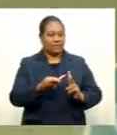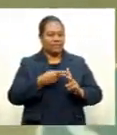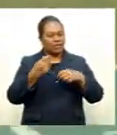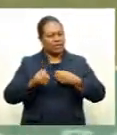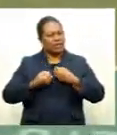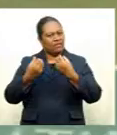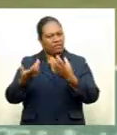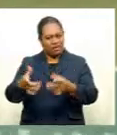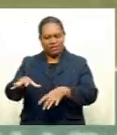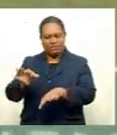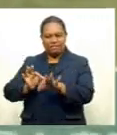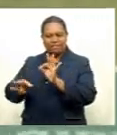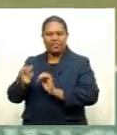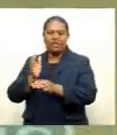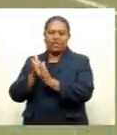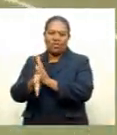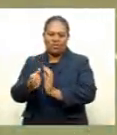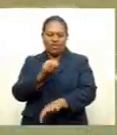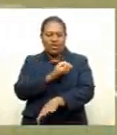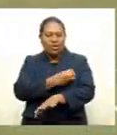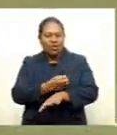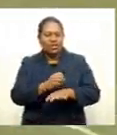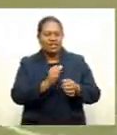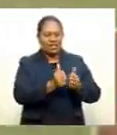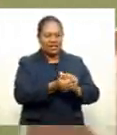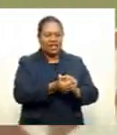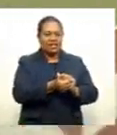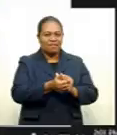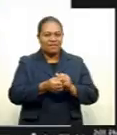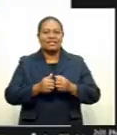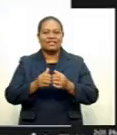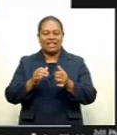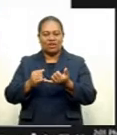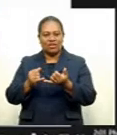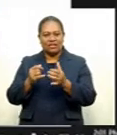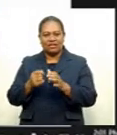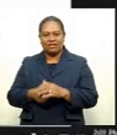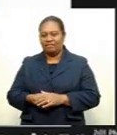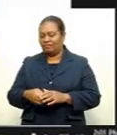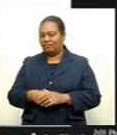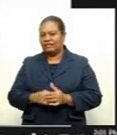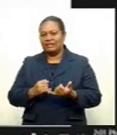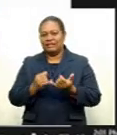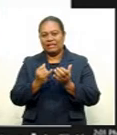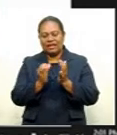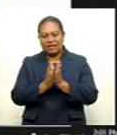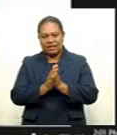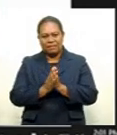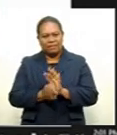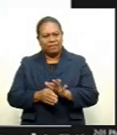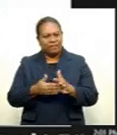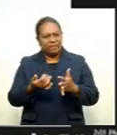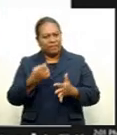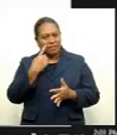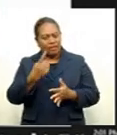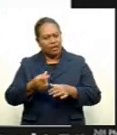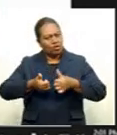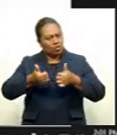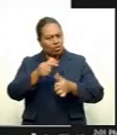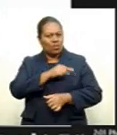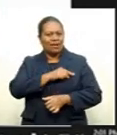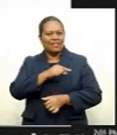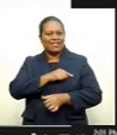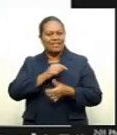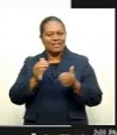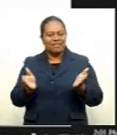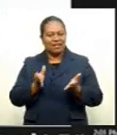for selection at the Oceania Sevens, which starts on Friday. The reality is the quality of players that they are. The